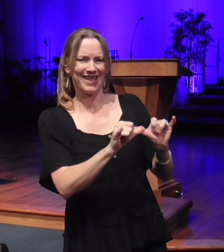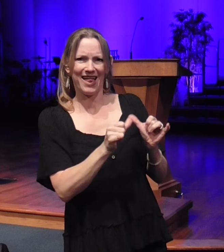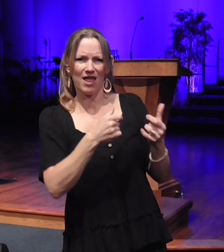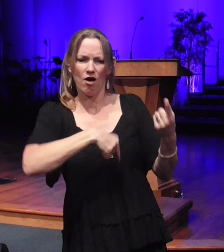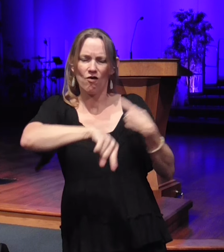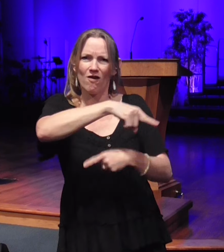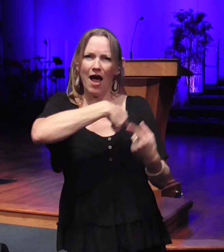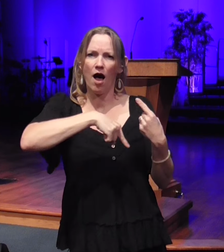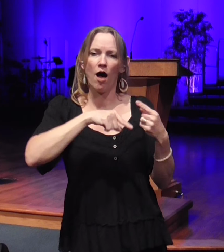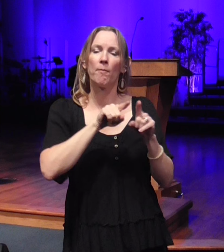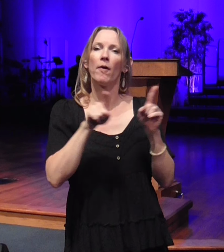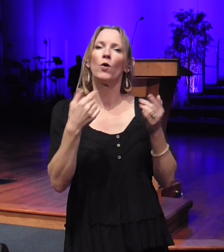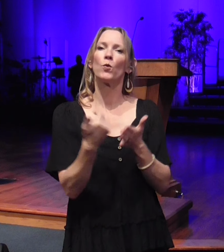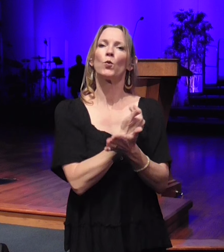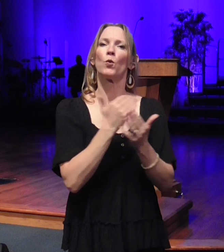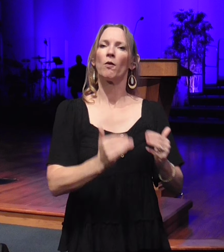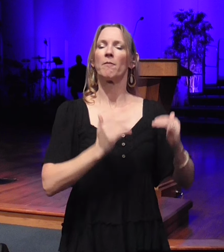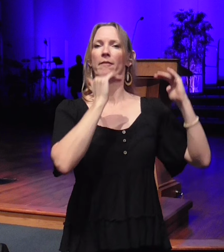of existence.